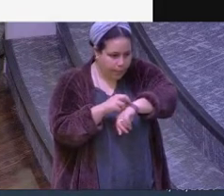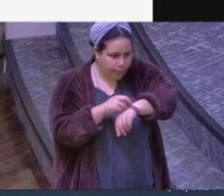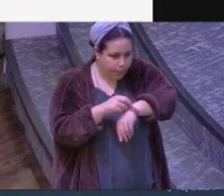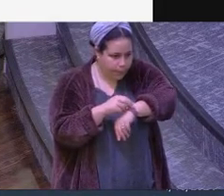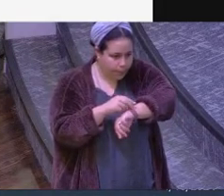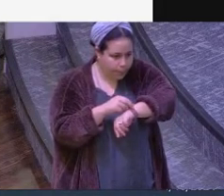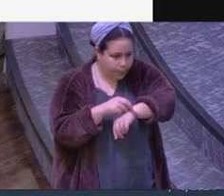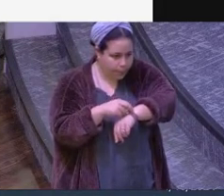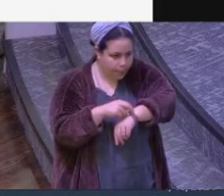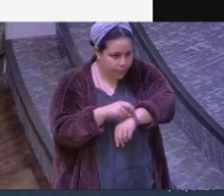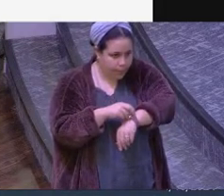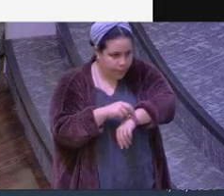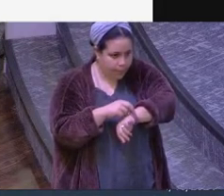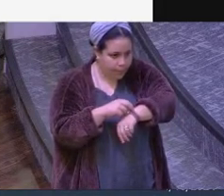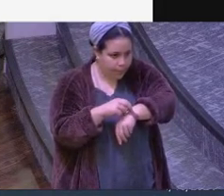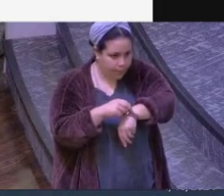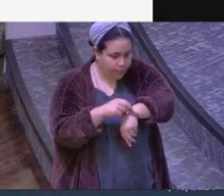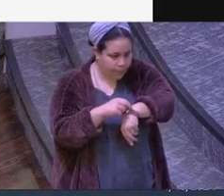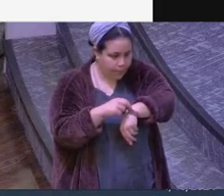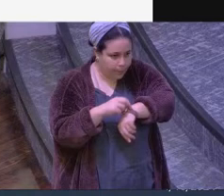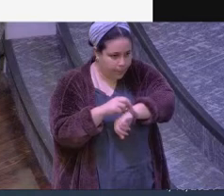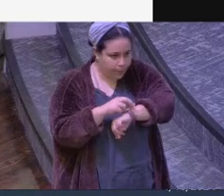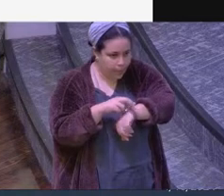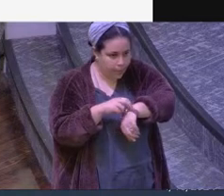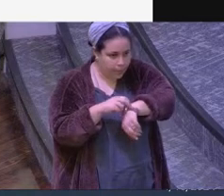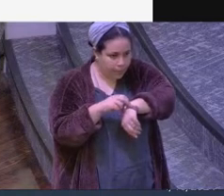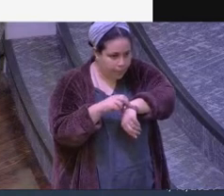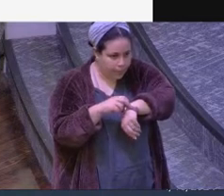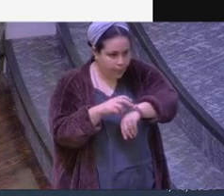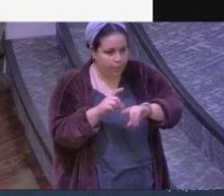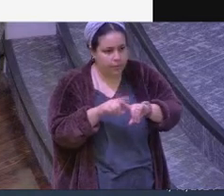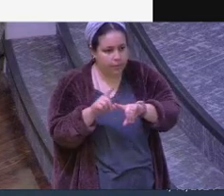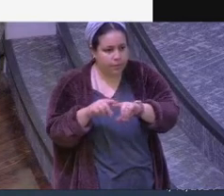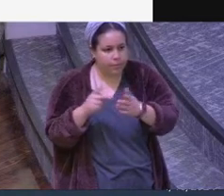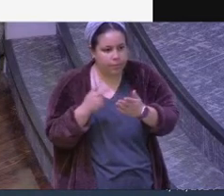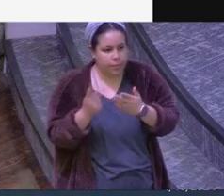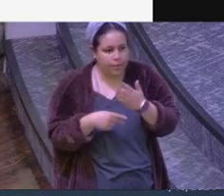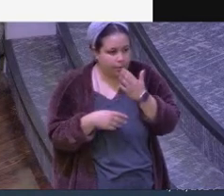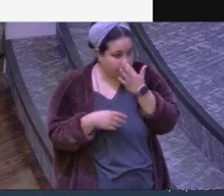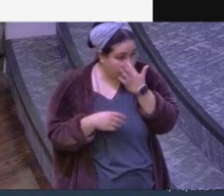know, different programs or different initiatives. So I think that's the concern there.